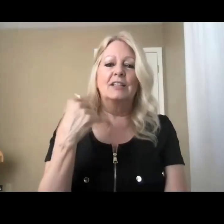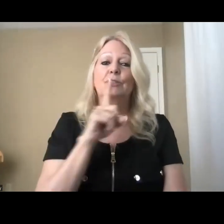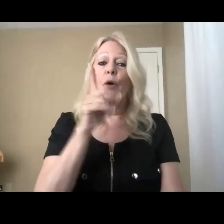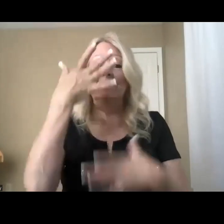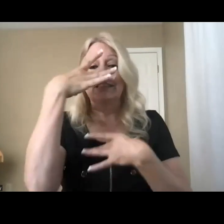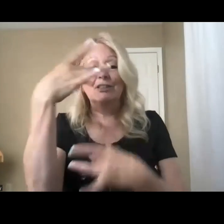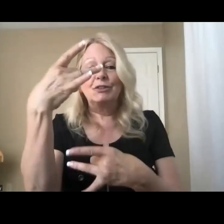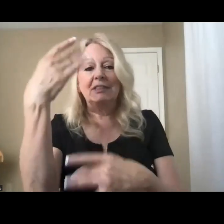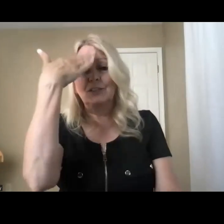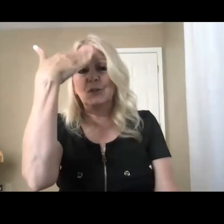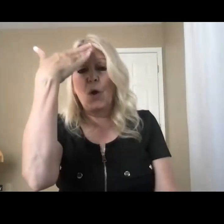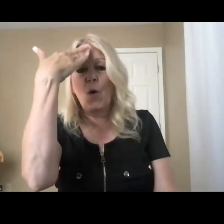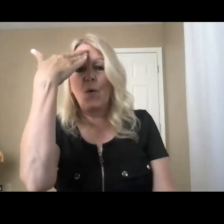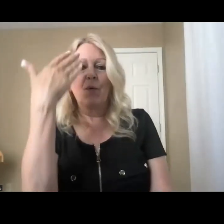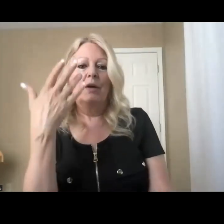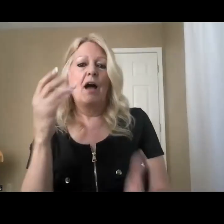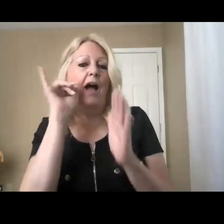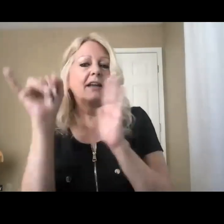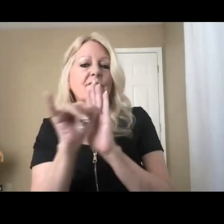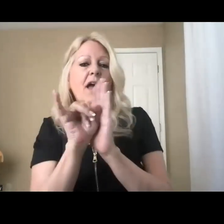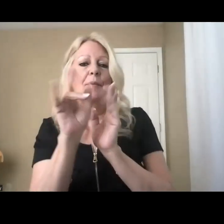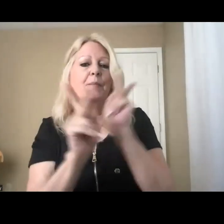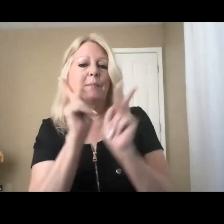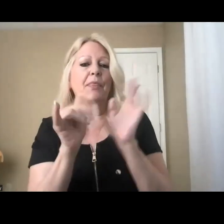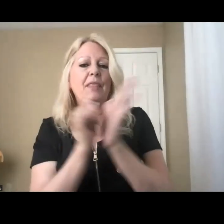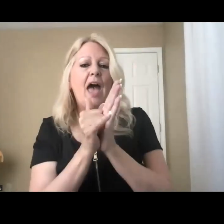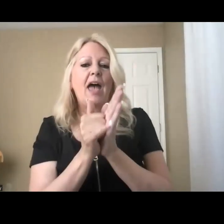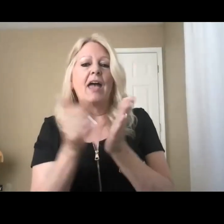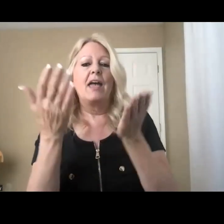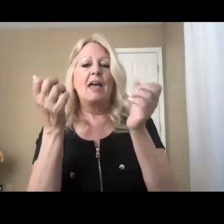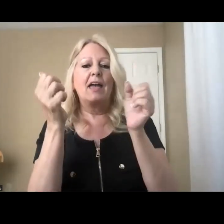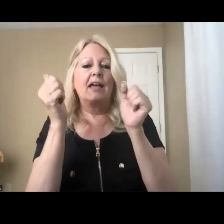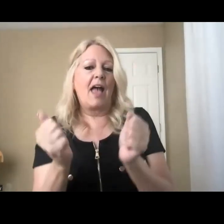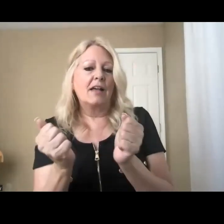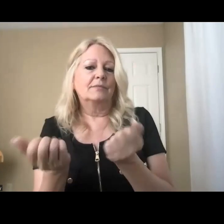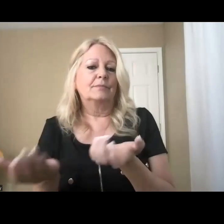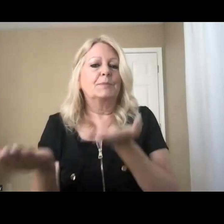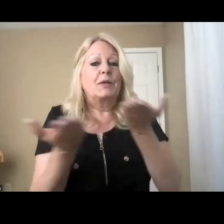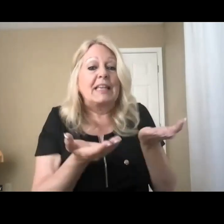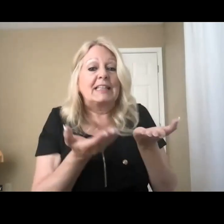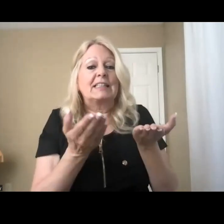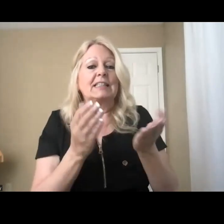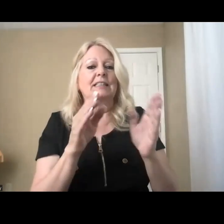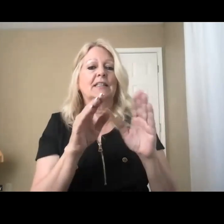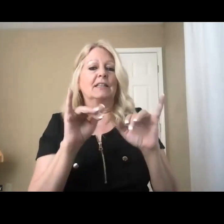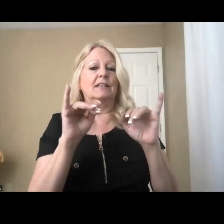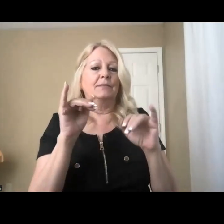to identify some folks that we can then pull in into these individual groups, however they form. Let's not forget